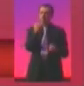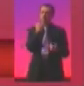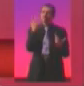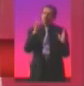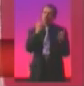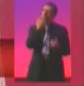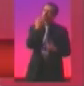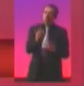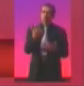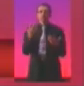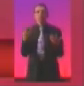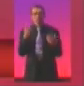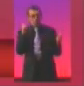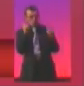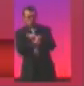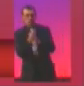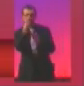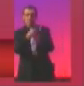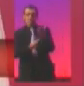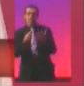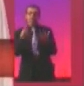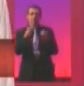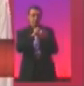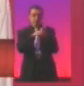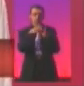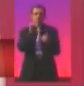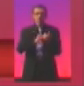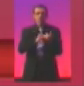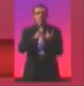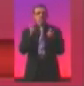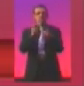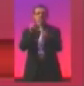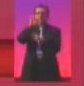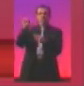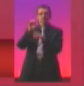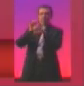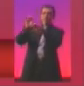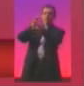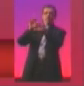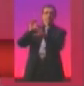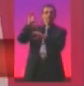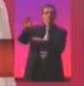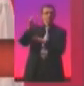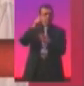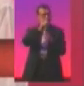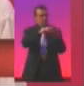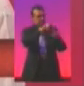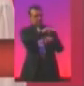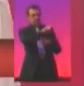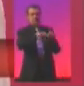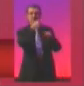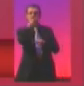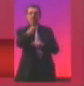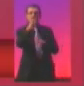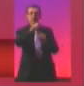be bold. Bold in reforming the bonus system. Bold in ensuring that his parents see rising standards of living in the next Parliament